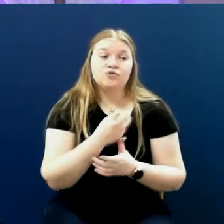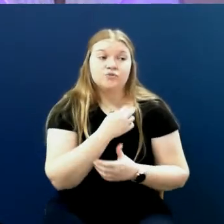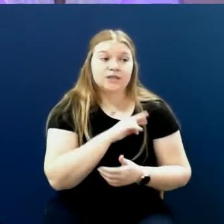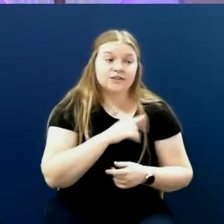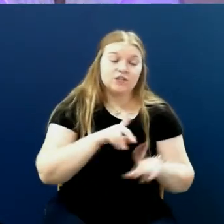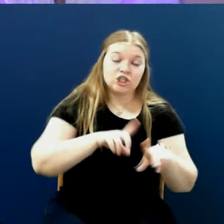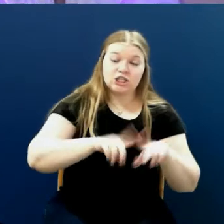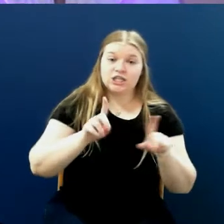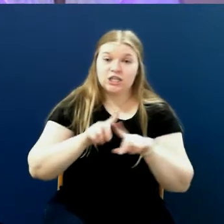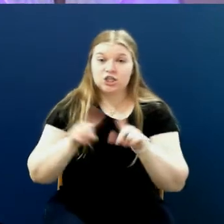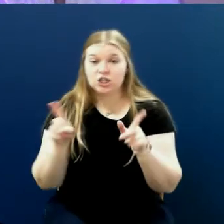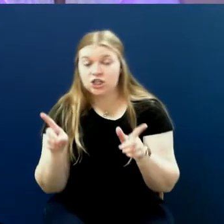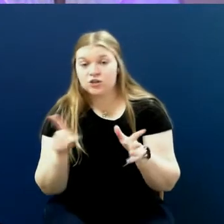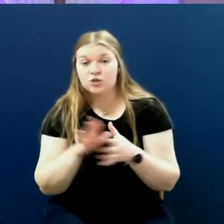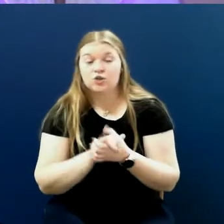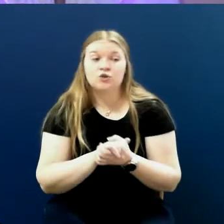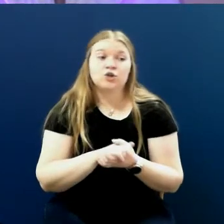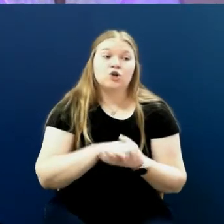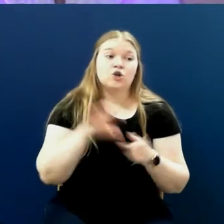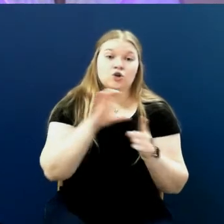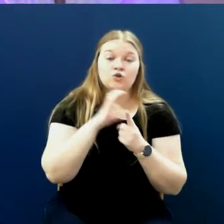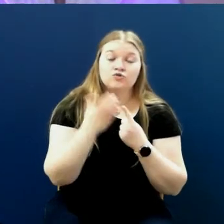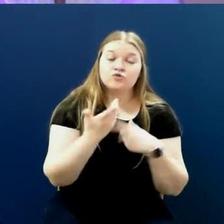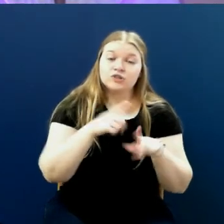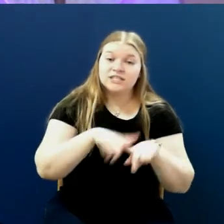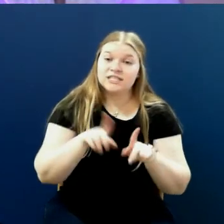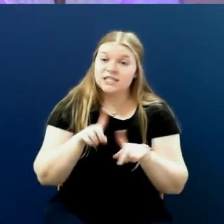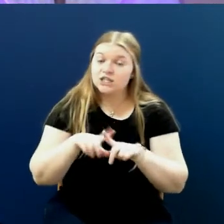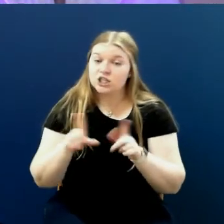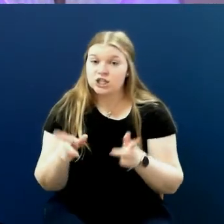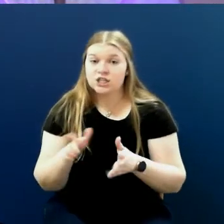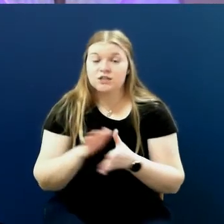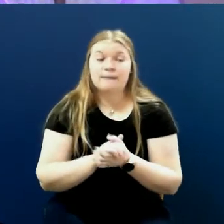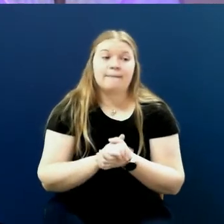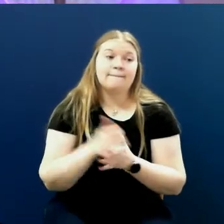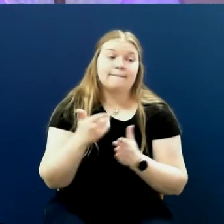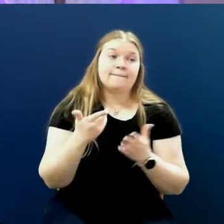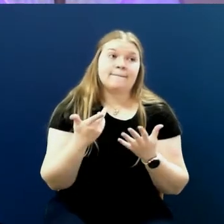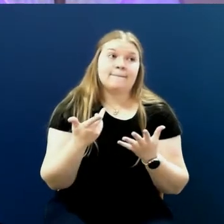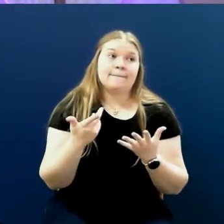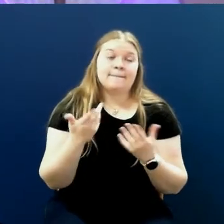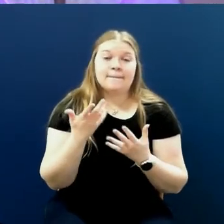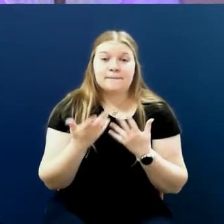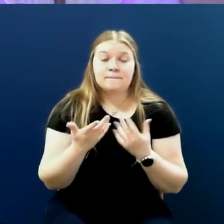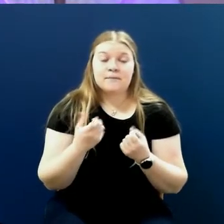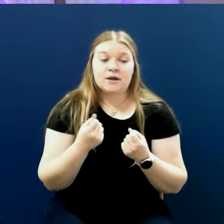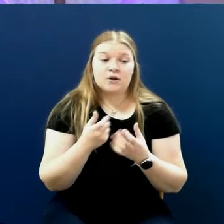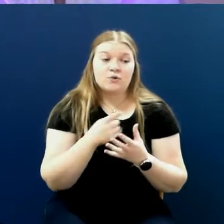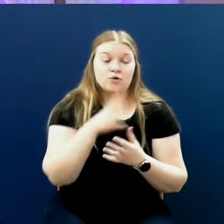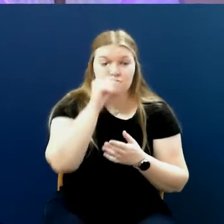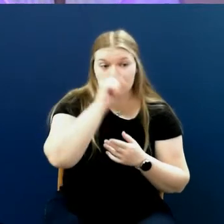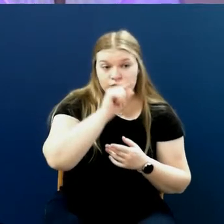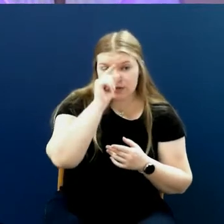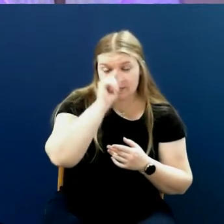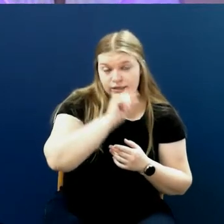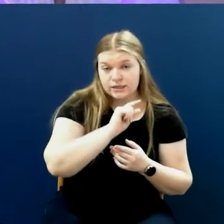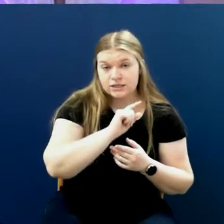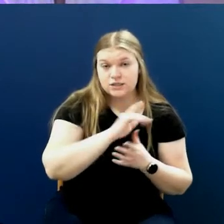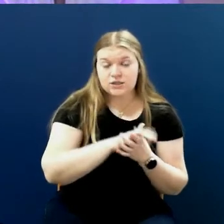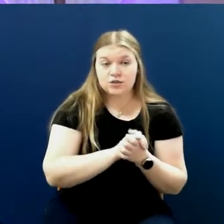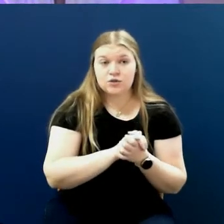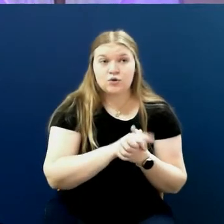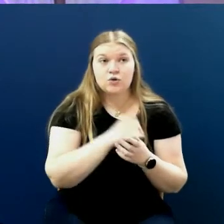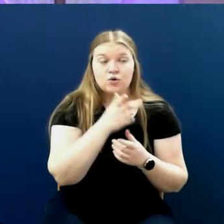distinctions, cultural distinctions, many who were Greek, there were Greeks that were in